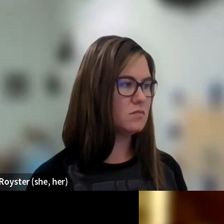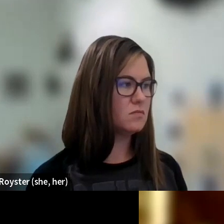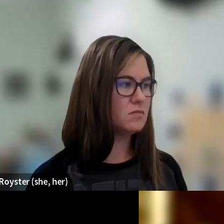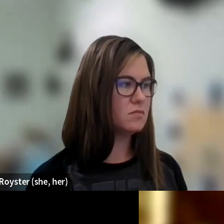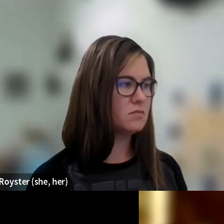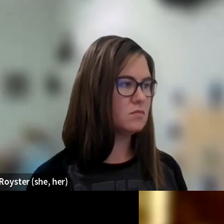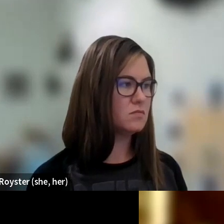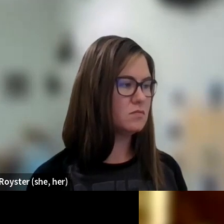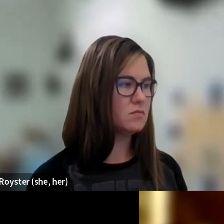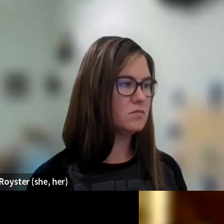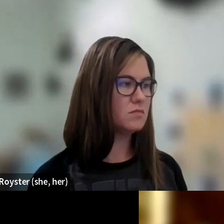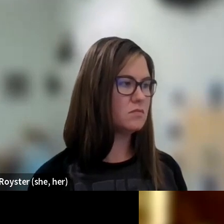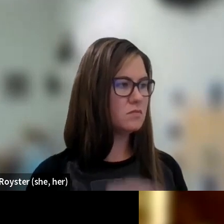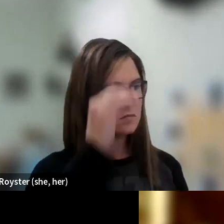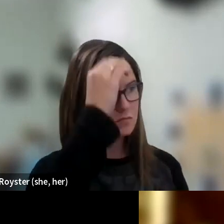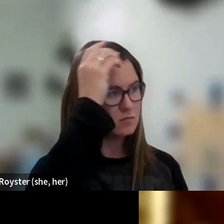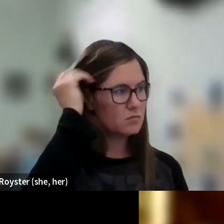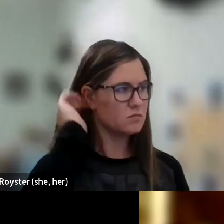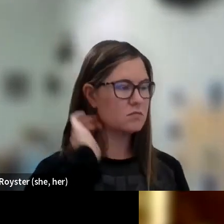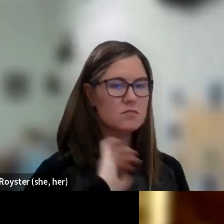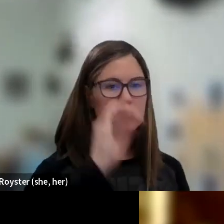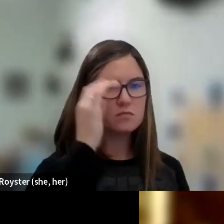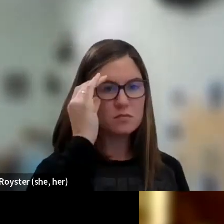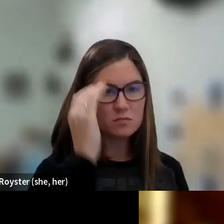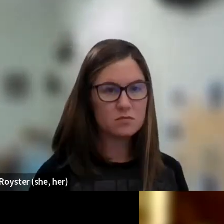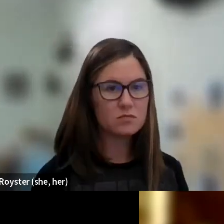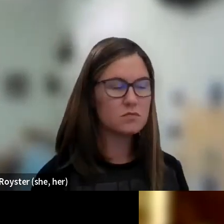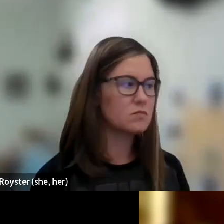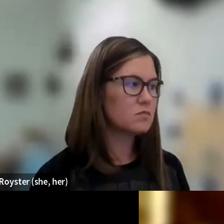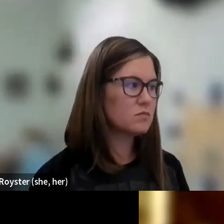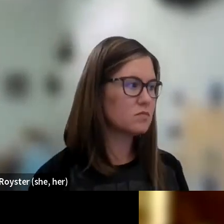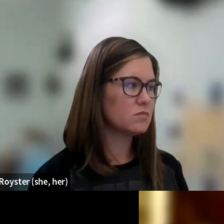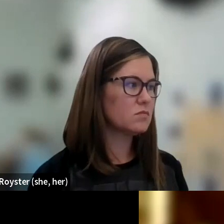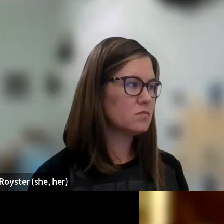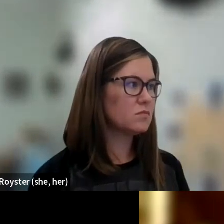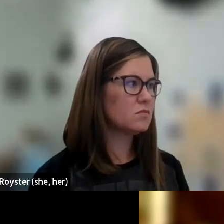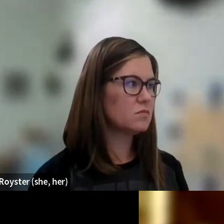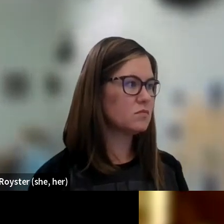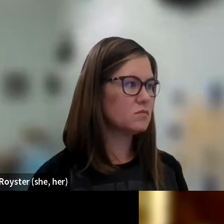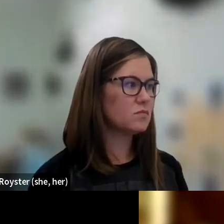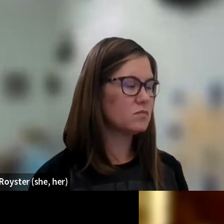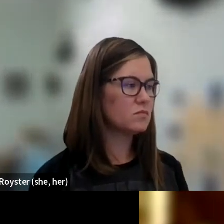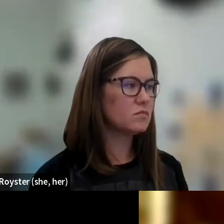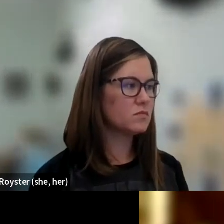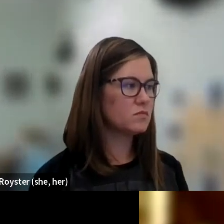there needs to be ways to like integrate into society